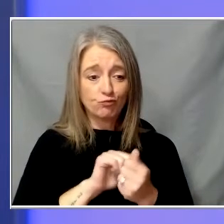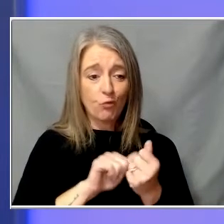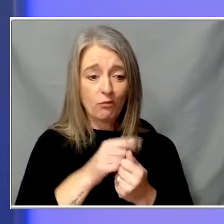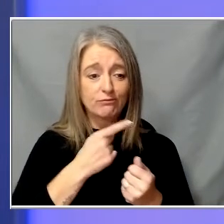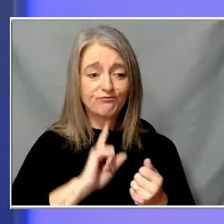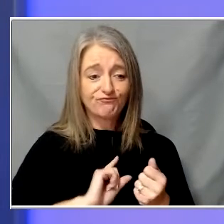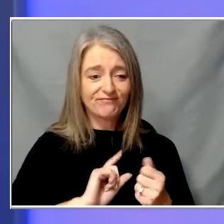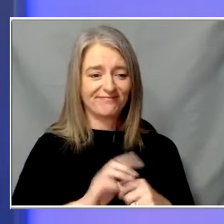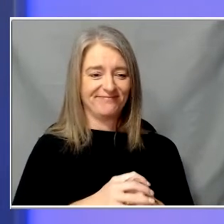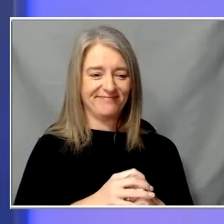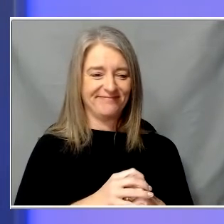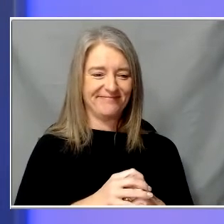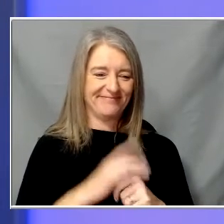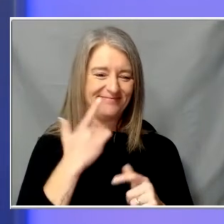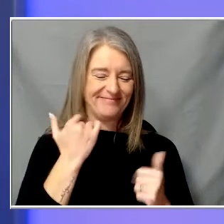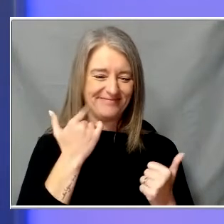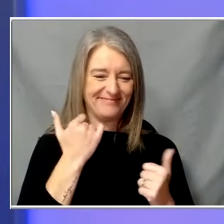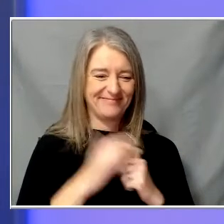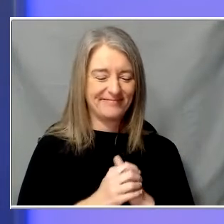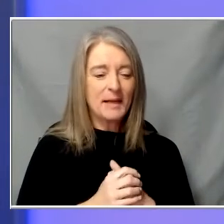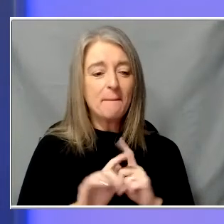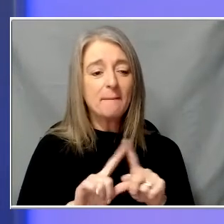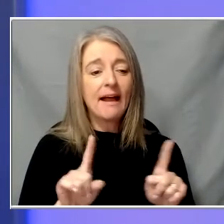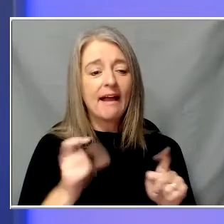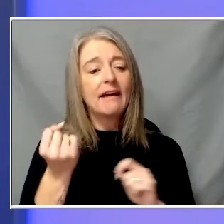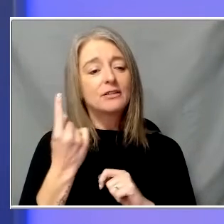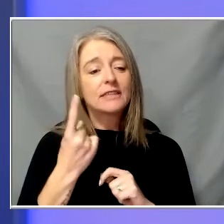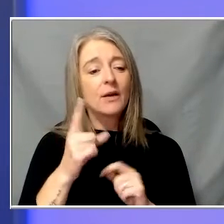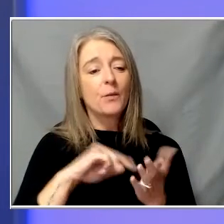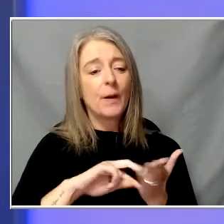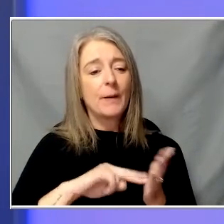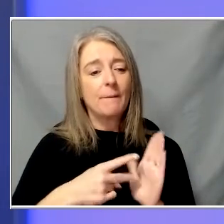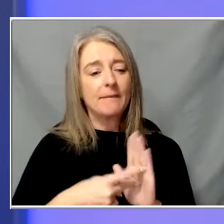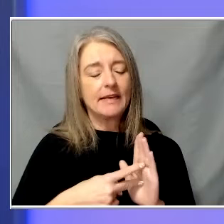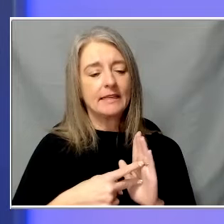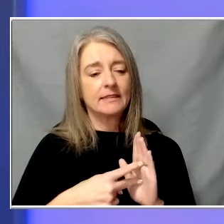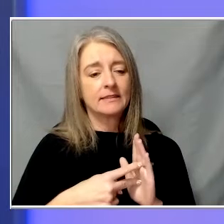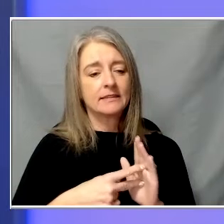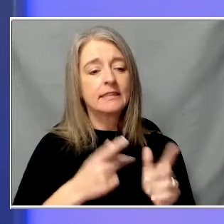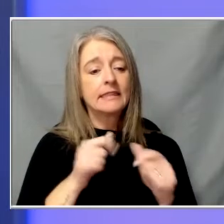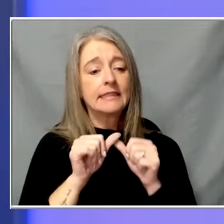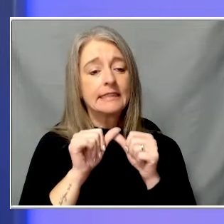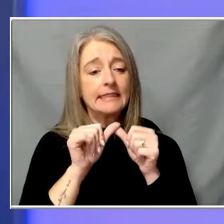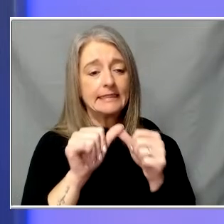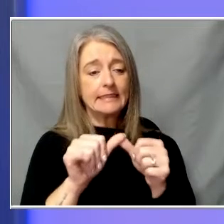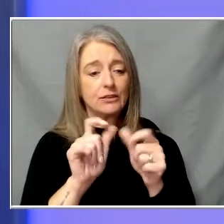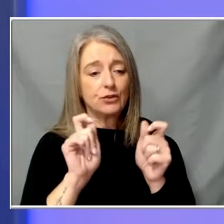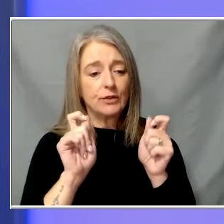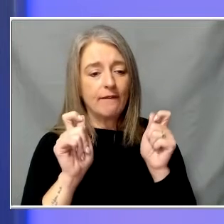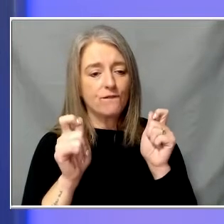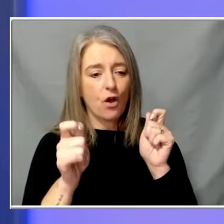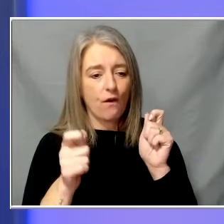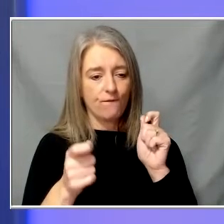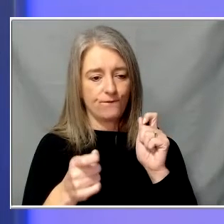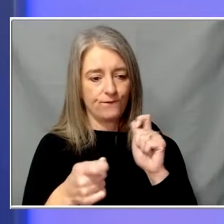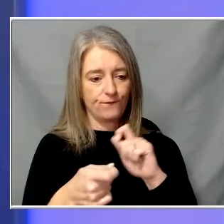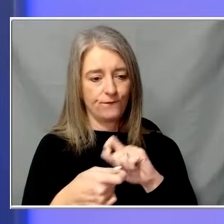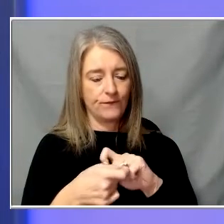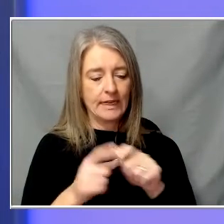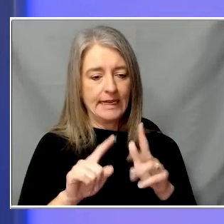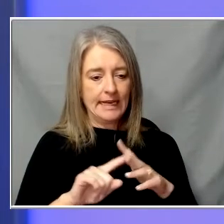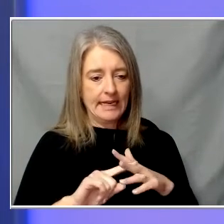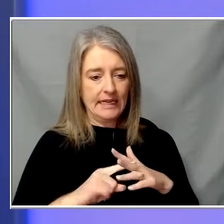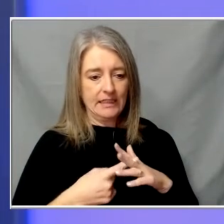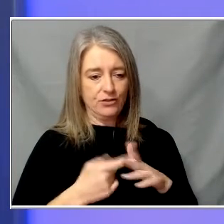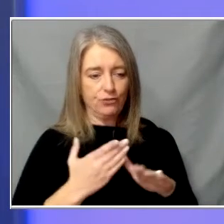it. But I get what they're asking, and it continues to evolve, I'll say that. So initially, right after